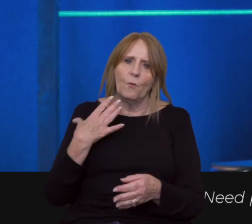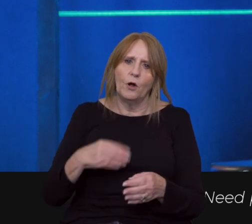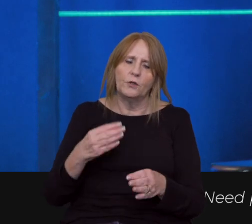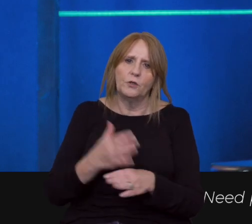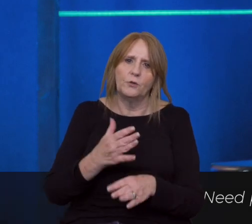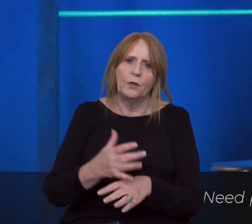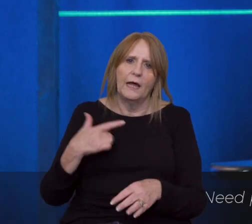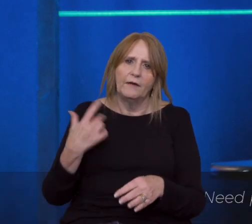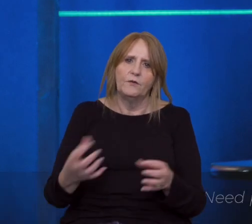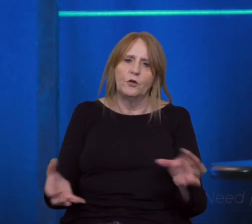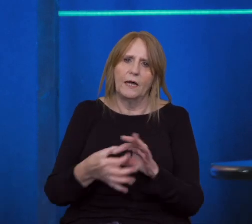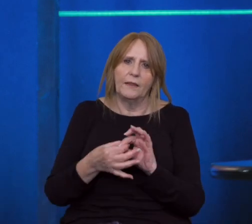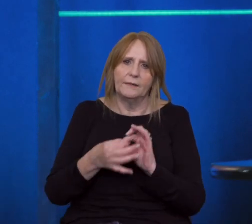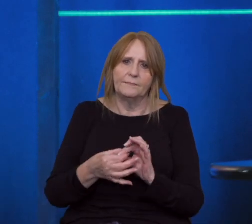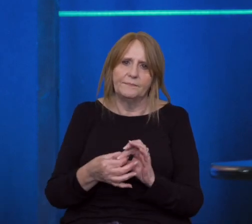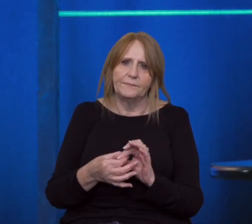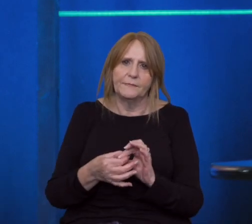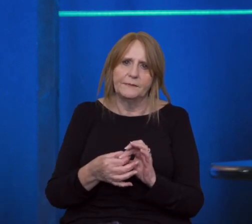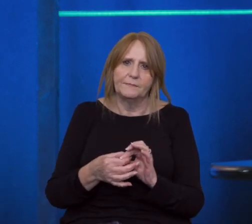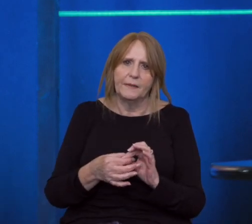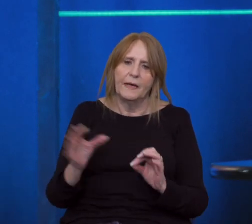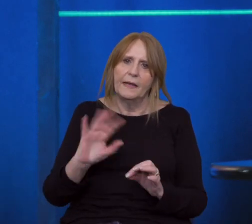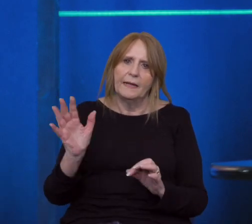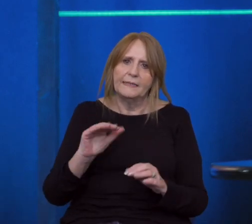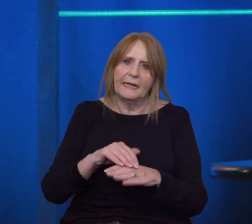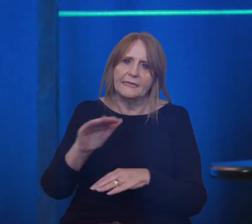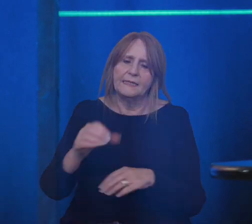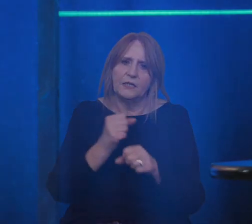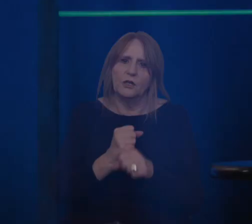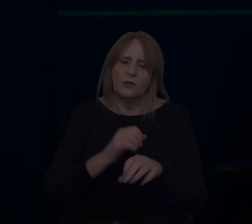So, till next time, I'm Andrew Owen. This is Destiny Church Online. God bless.